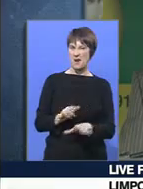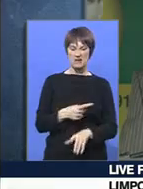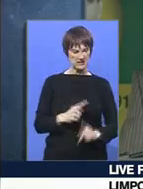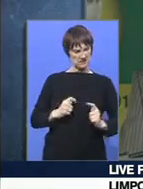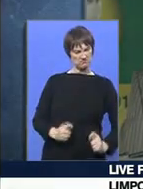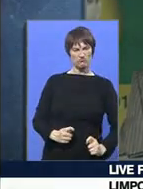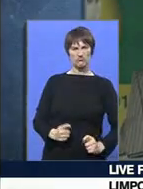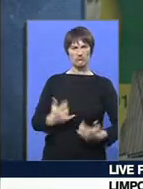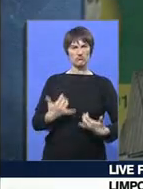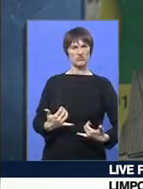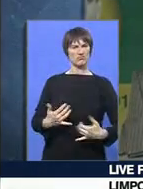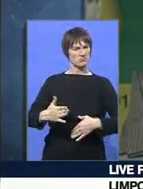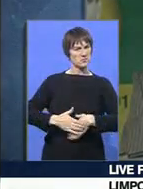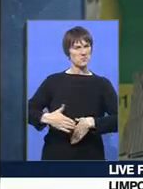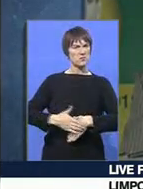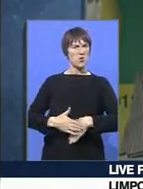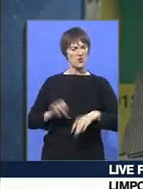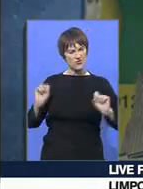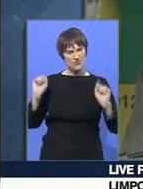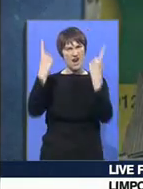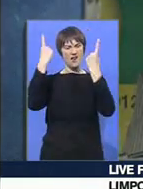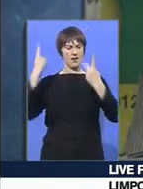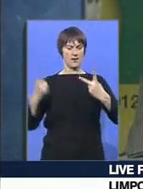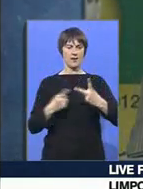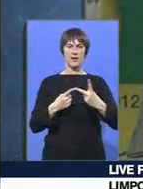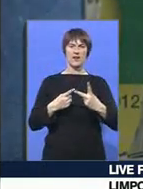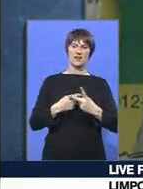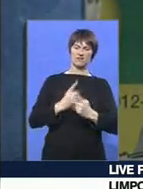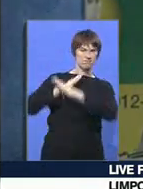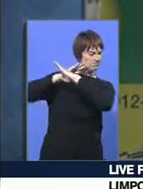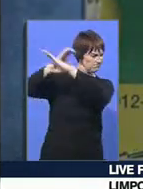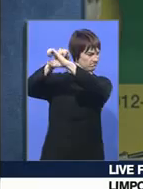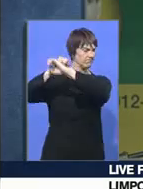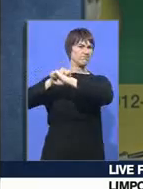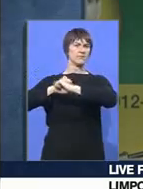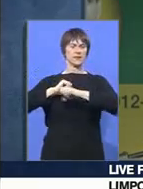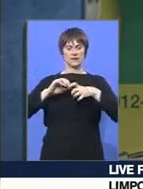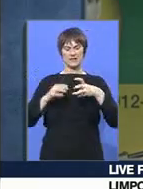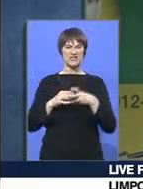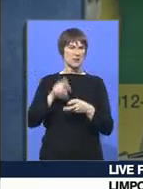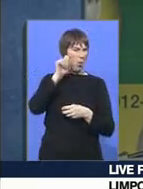action, such as strikes, boycotts, and defiance.